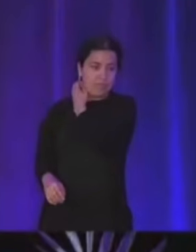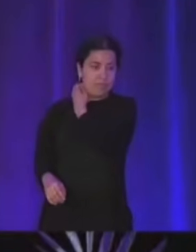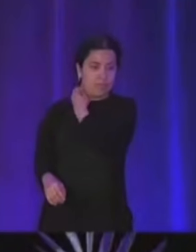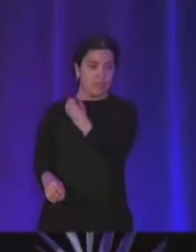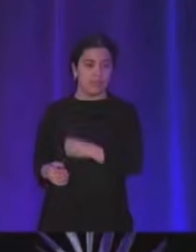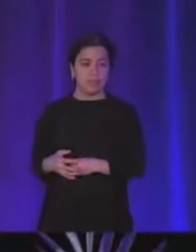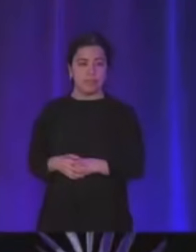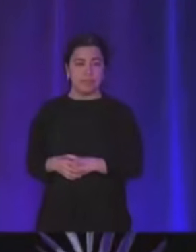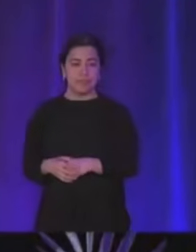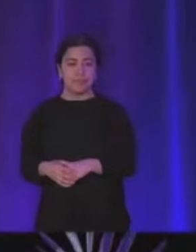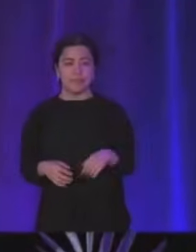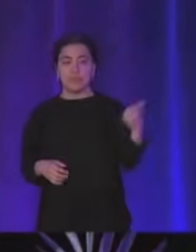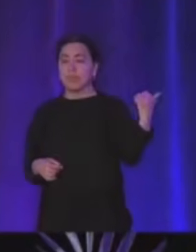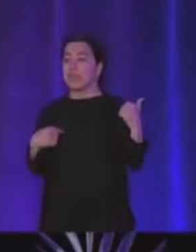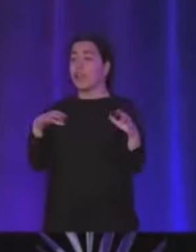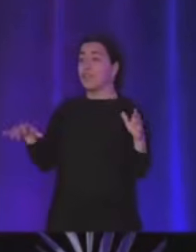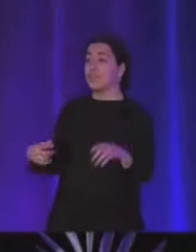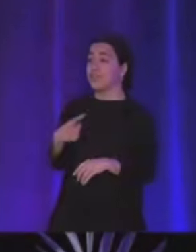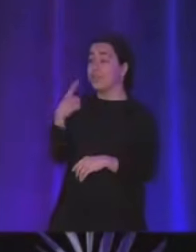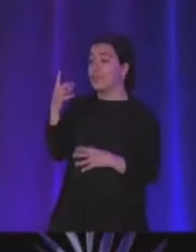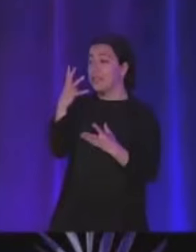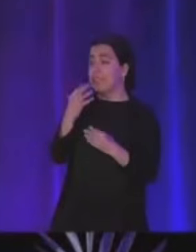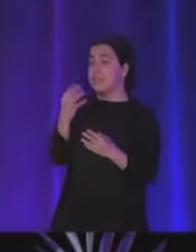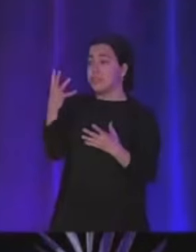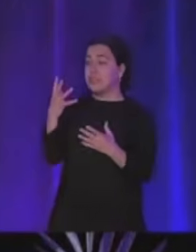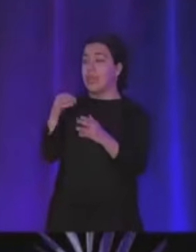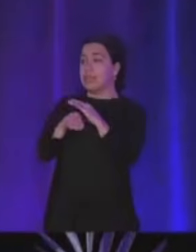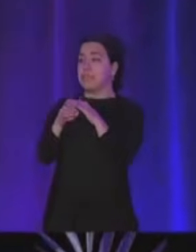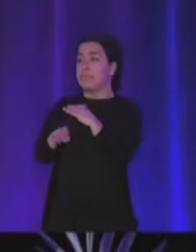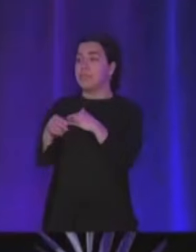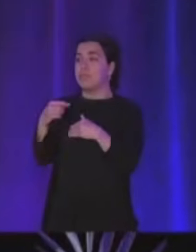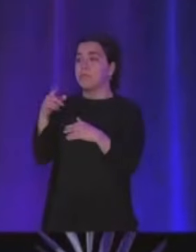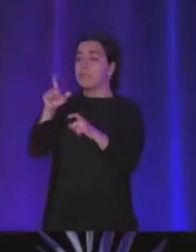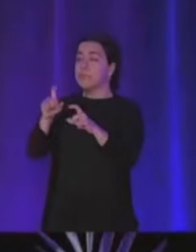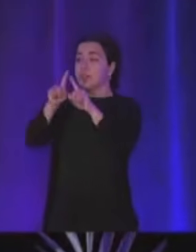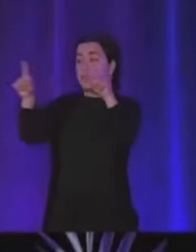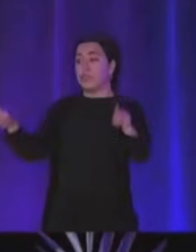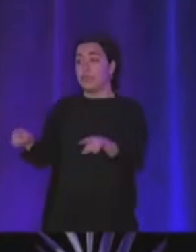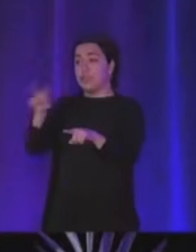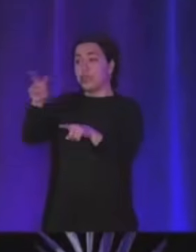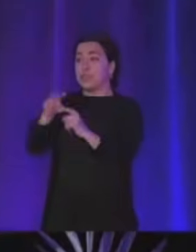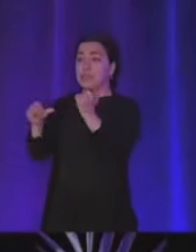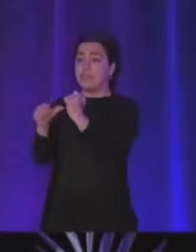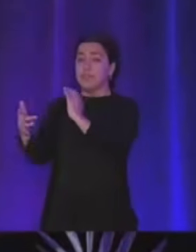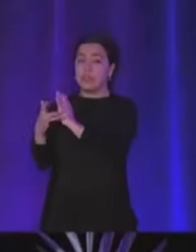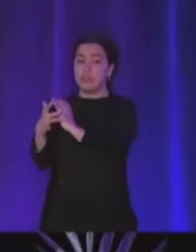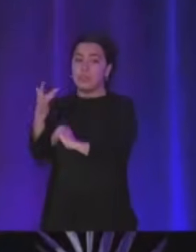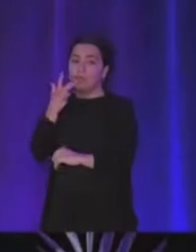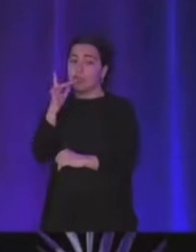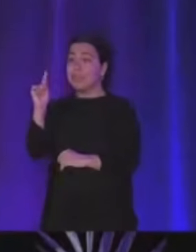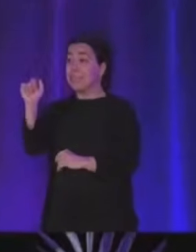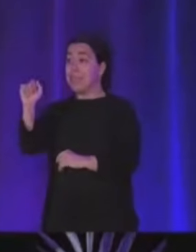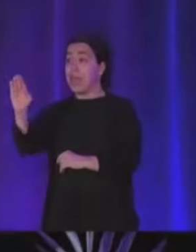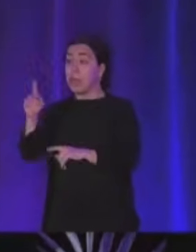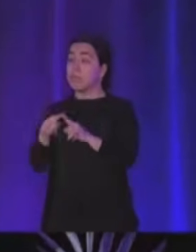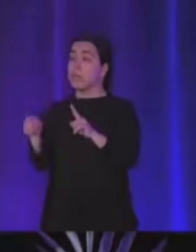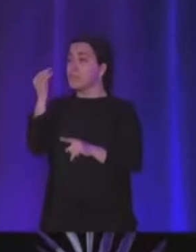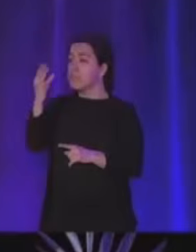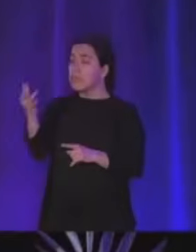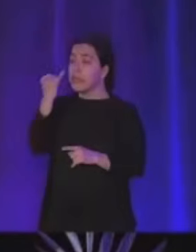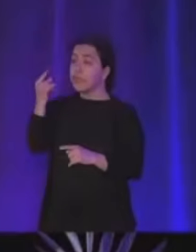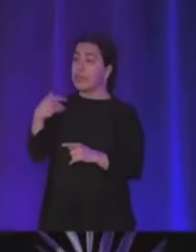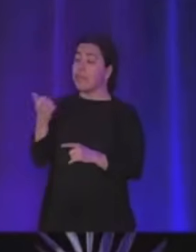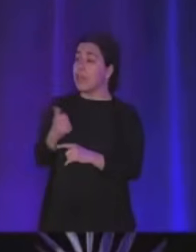I do this for accessibility because I'm told that people who use screen readers or other assistive technology such as that like tabs. But just fun fact, if you have